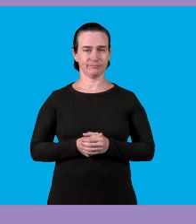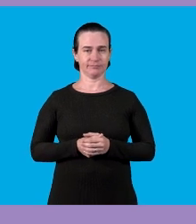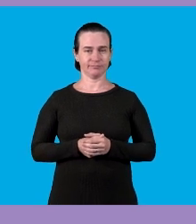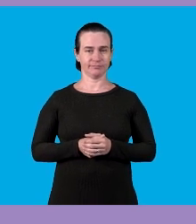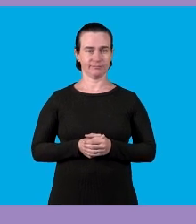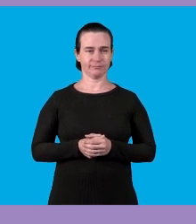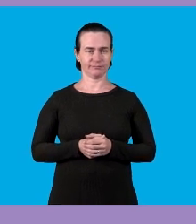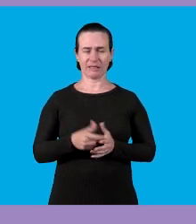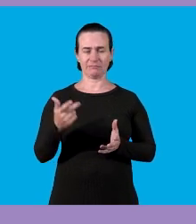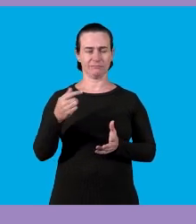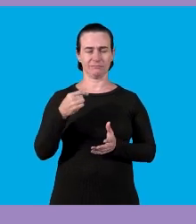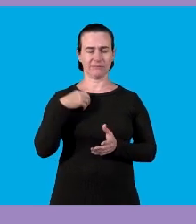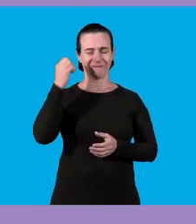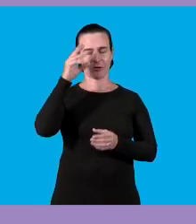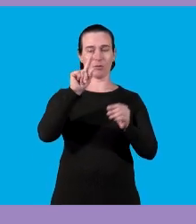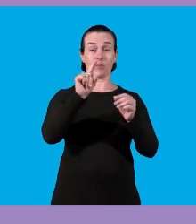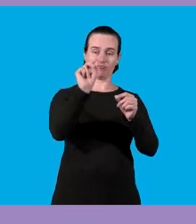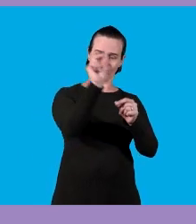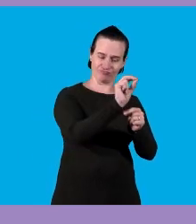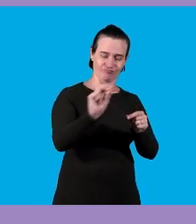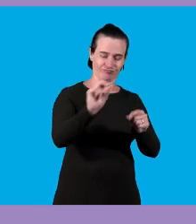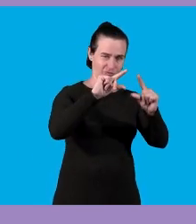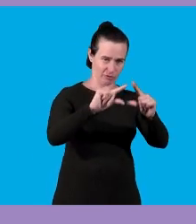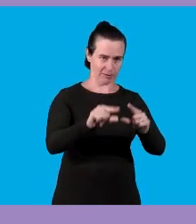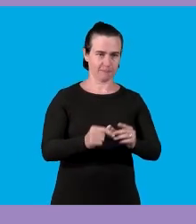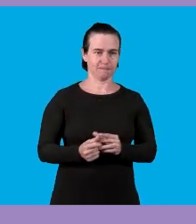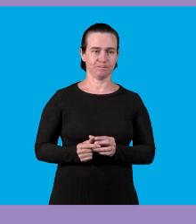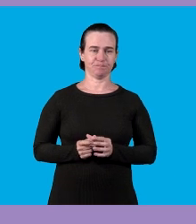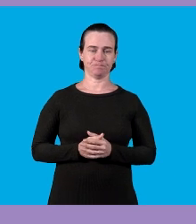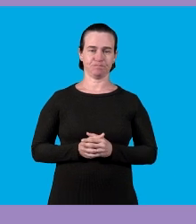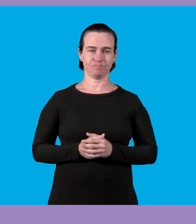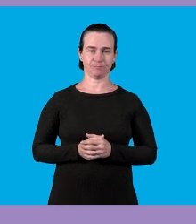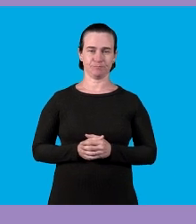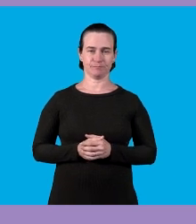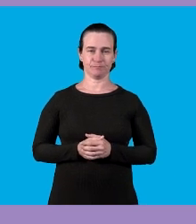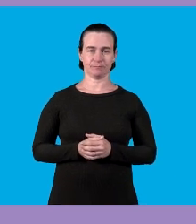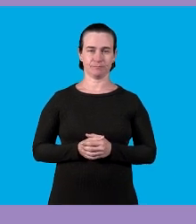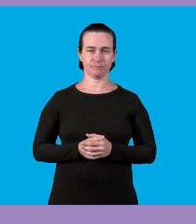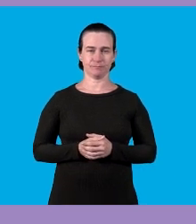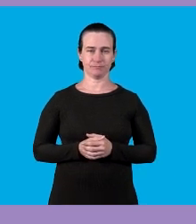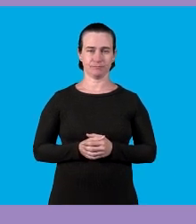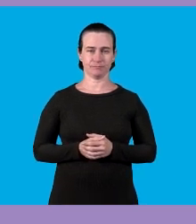Triangle, sorry, I forgot to write triangle. Triangle BCD.